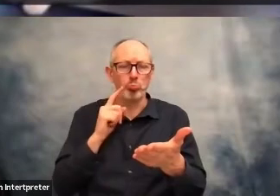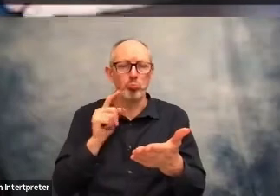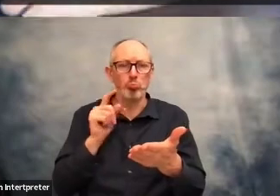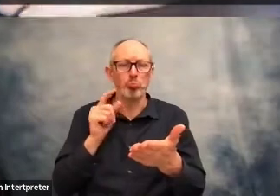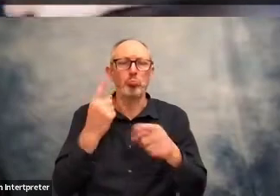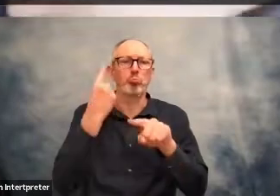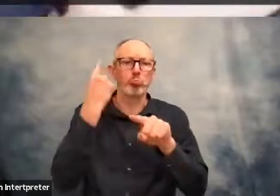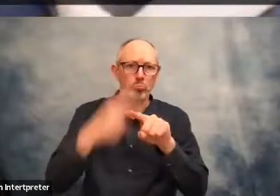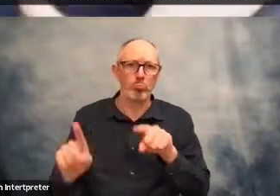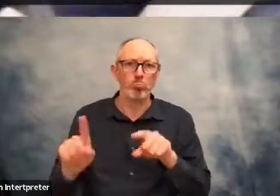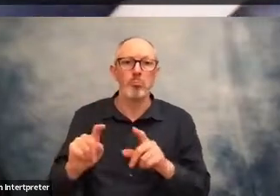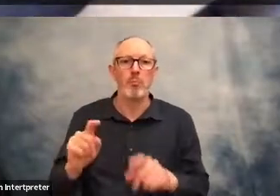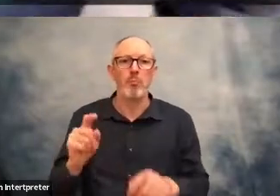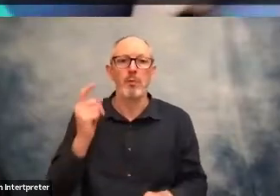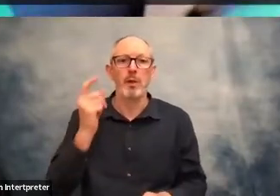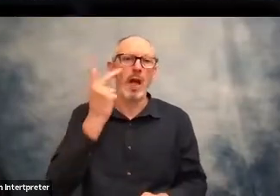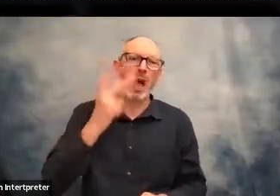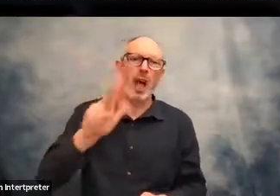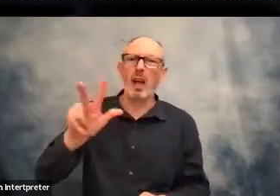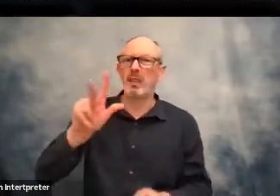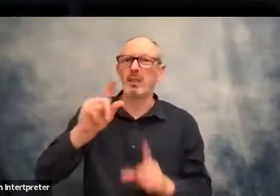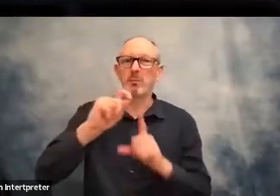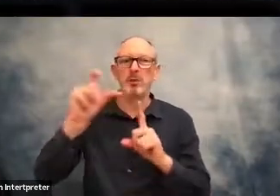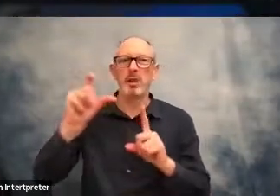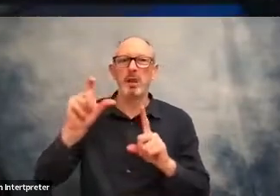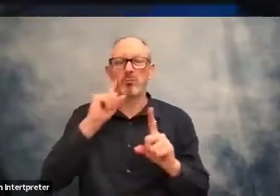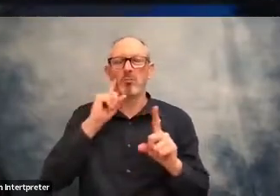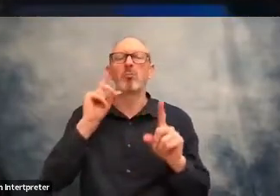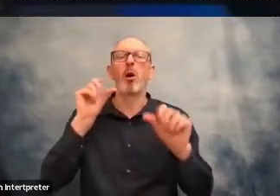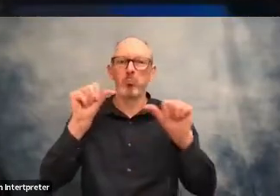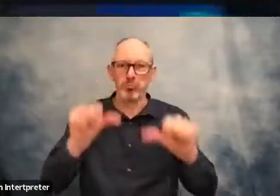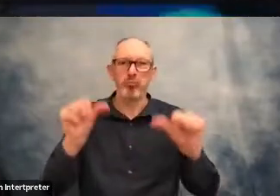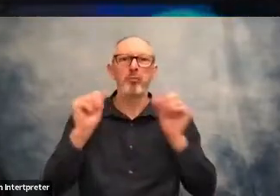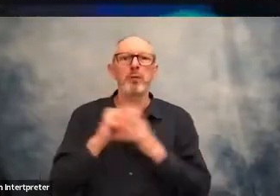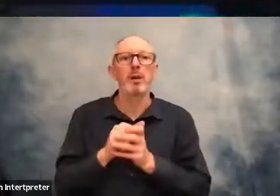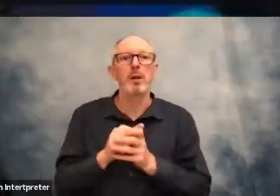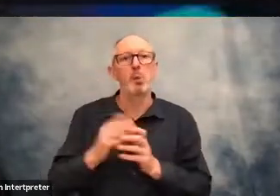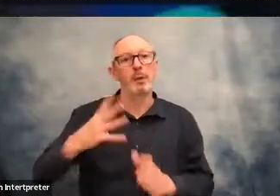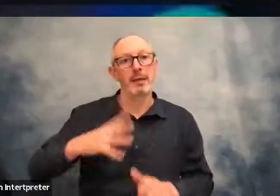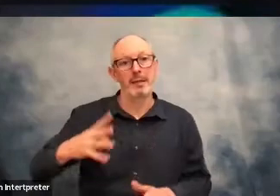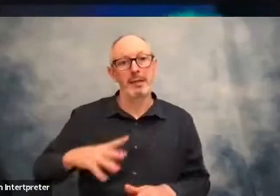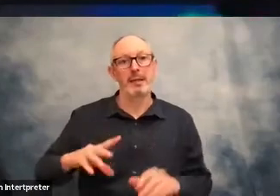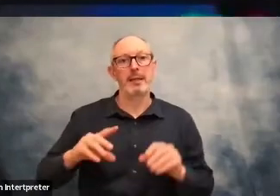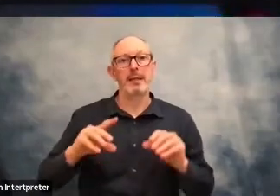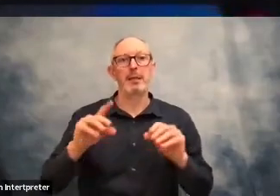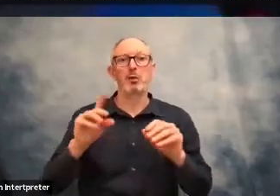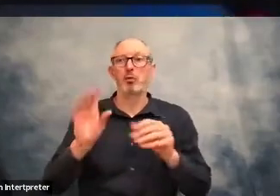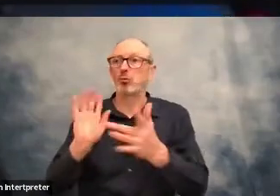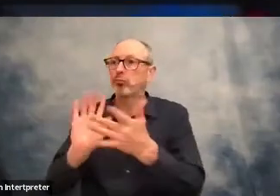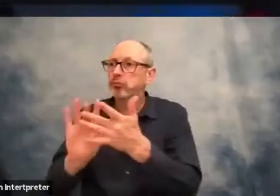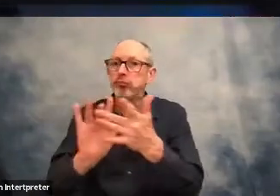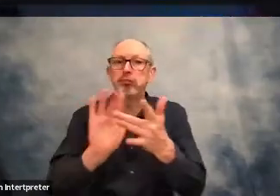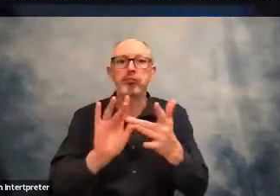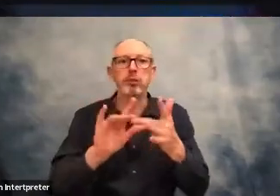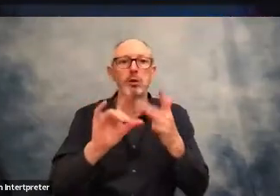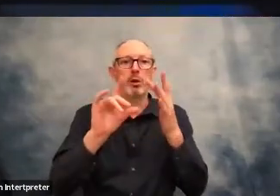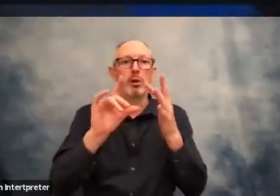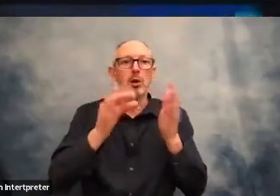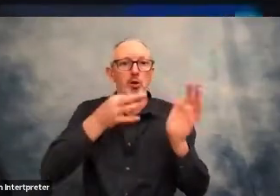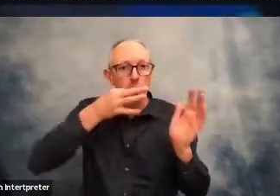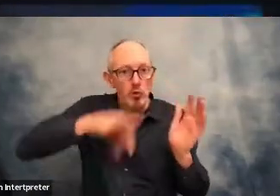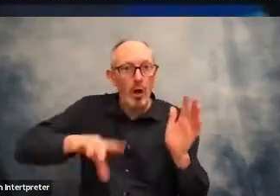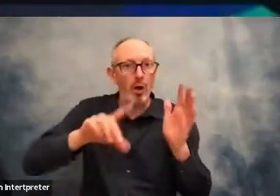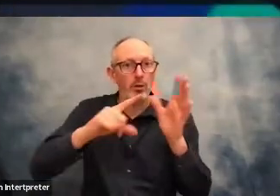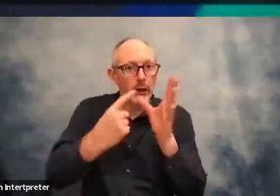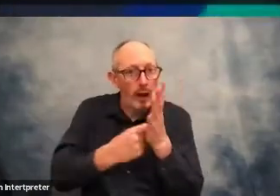preferred the design over a standard harness. We now need introductions to child car seat manufacturers and